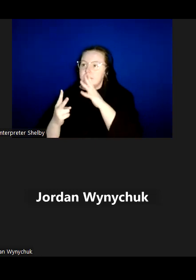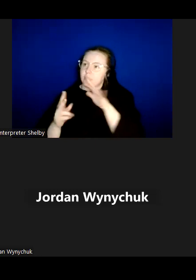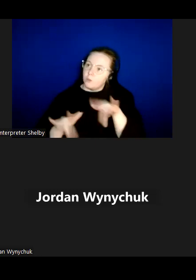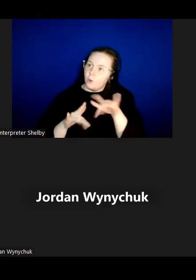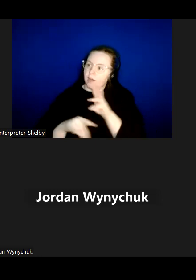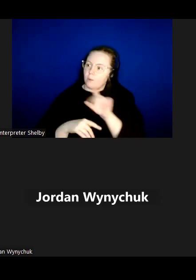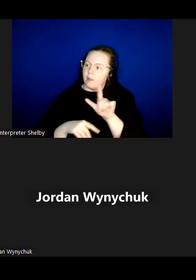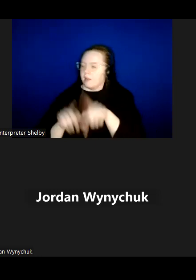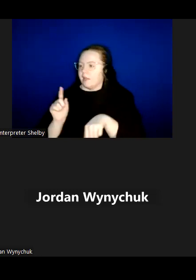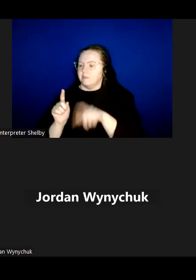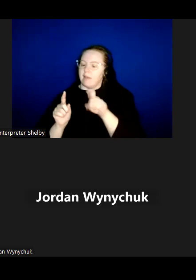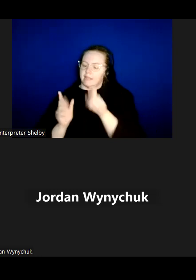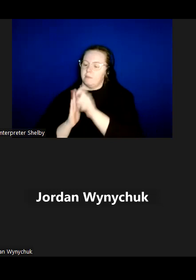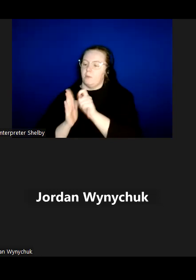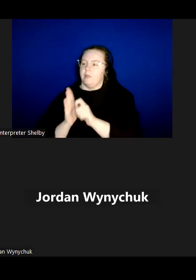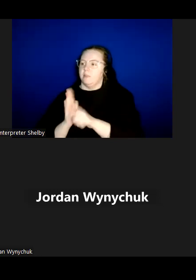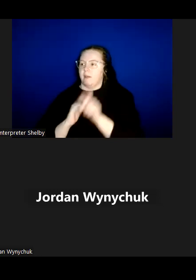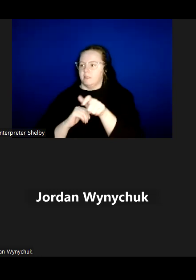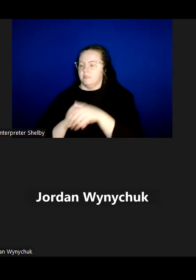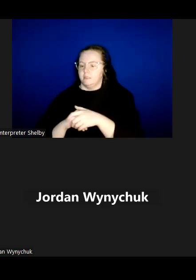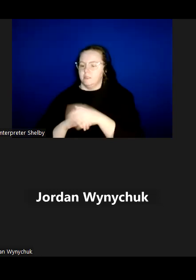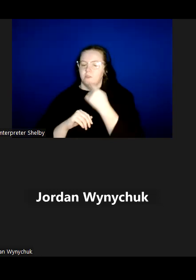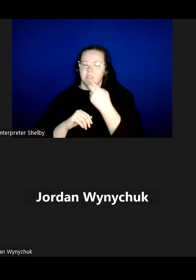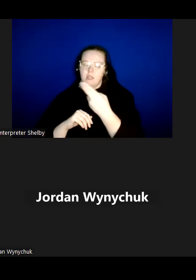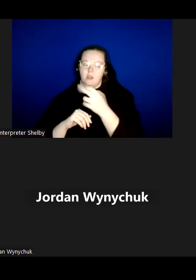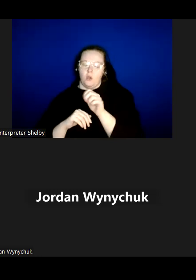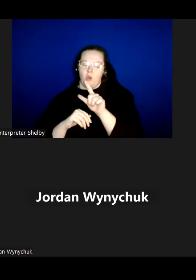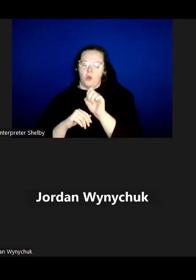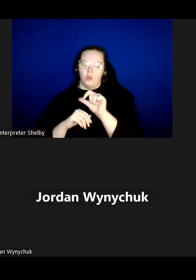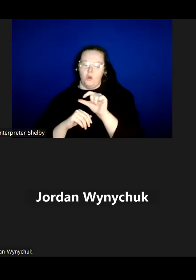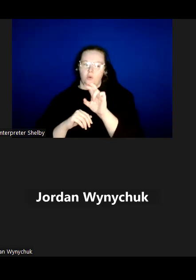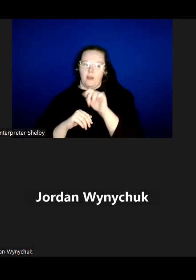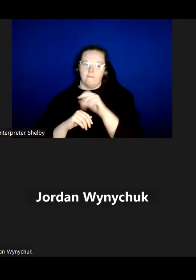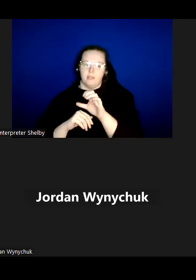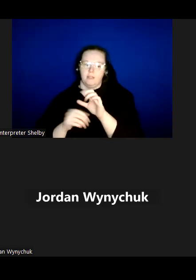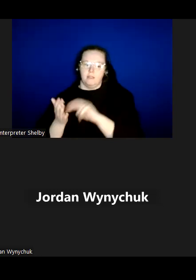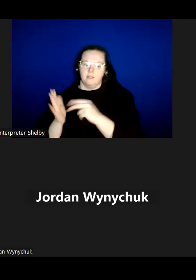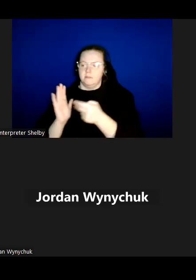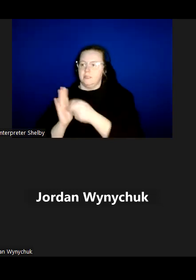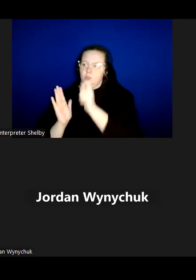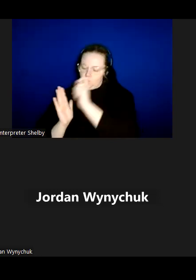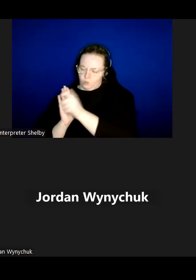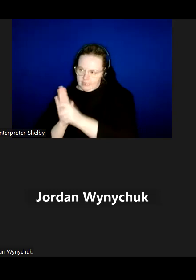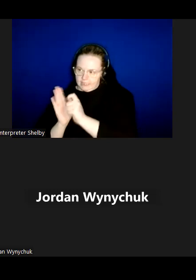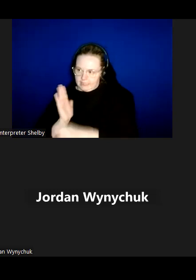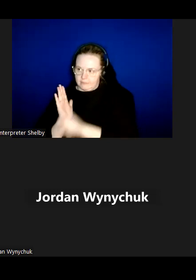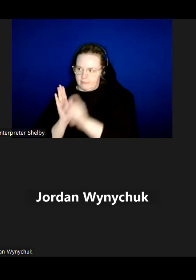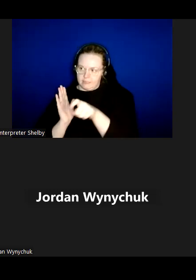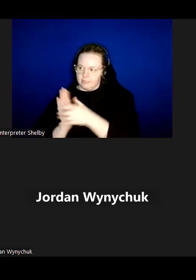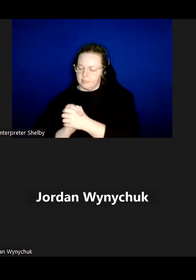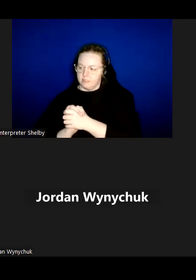province. So when we say holographic, that means it's a handwritten by the person who wrote it.